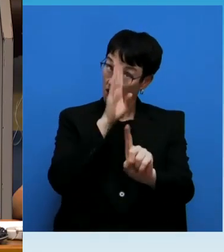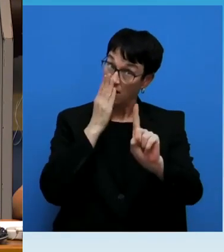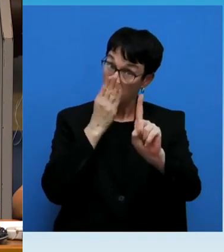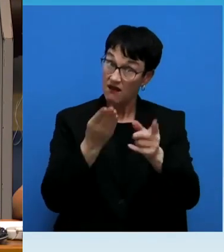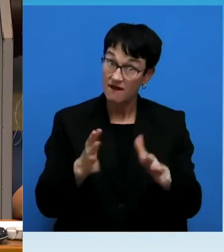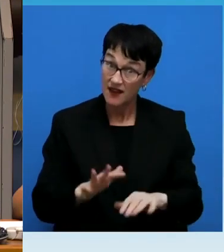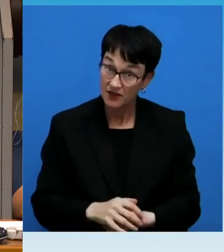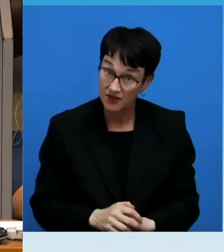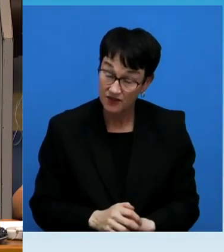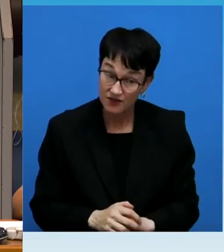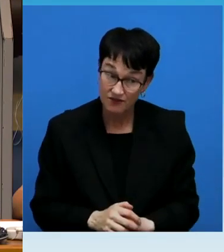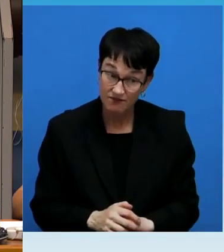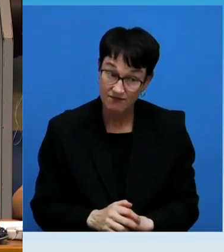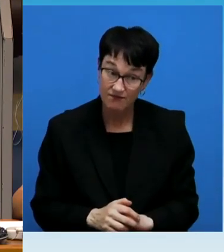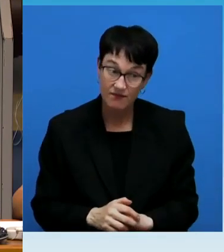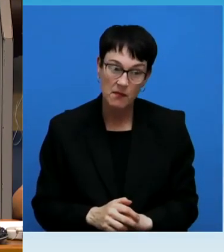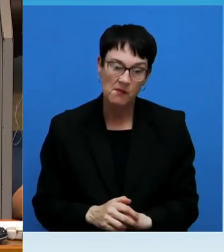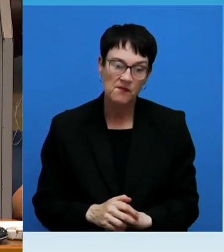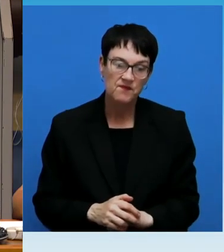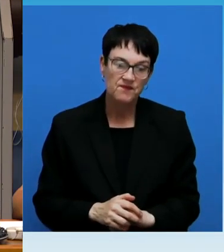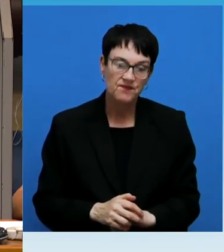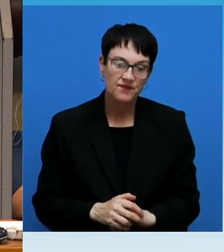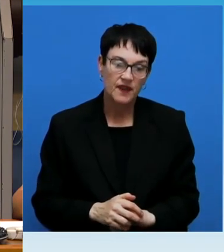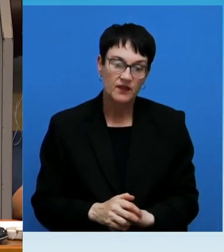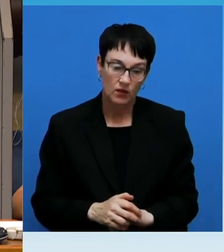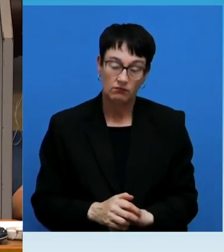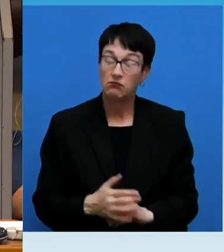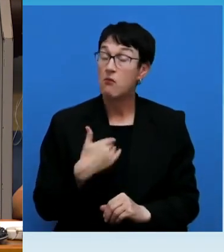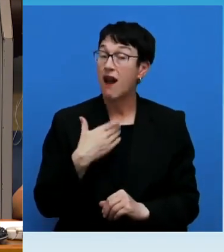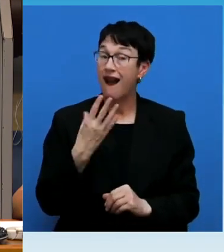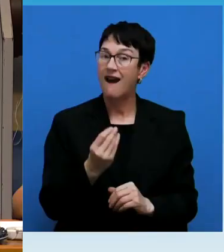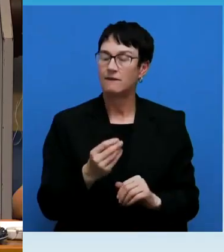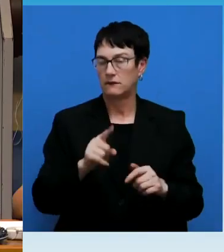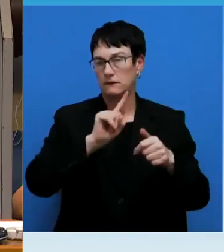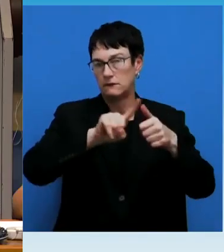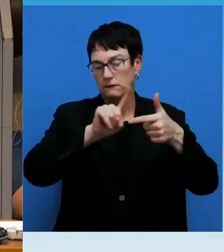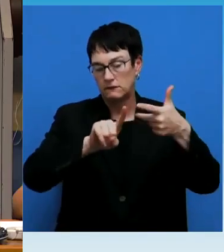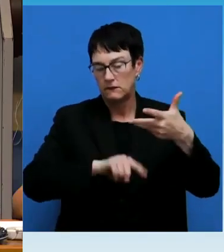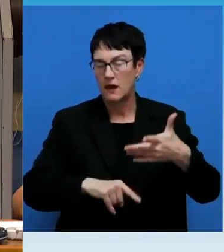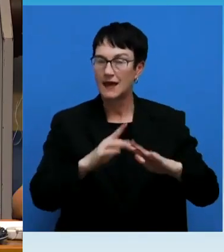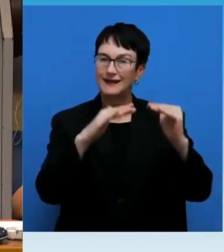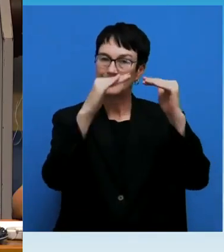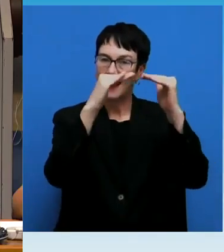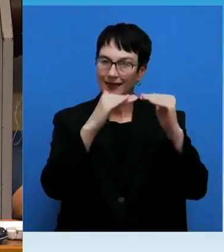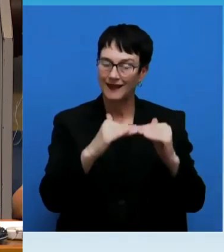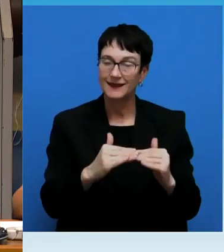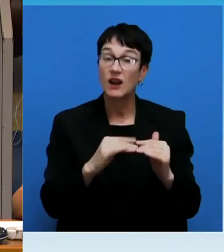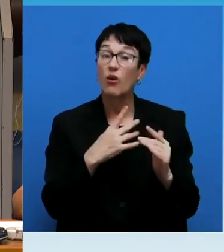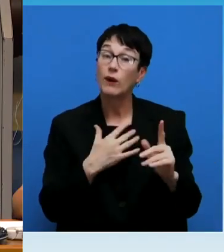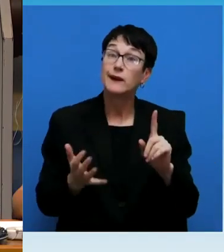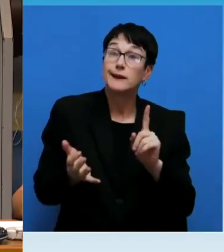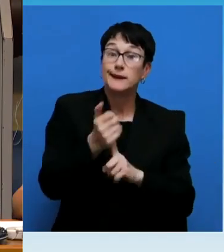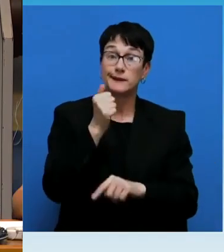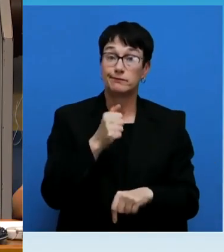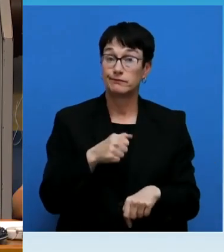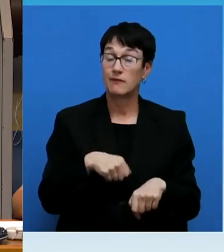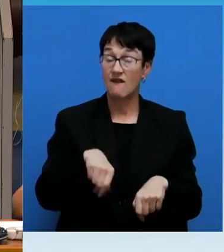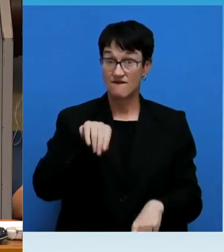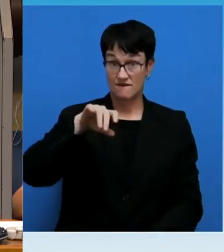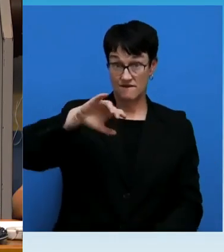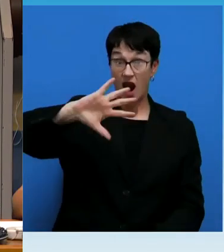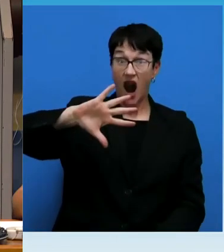met. Today, we're meeting over half. It's not enough. In parts of this organization, where it was once